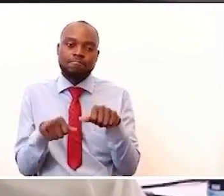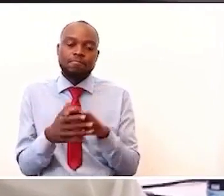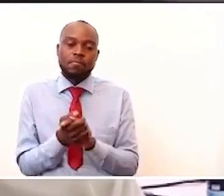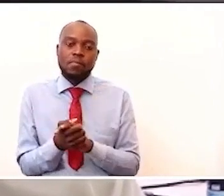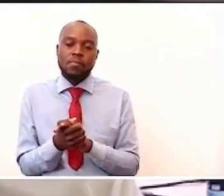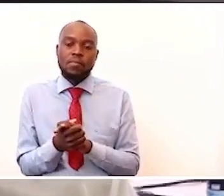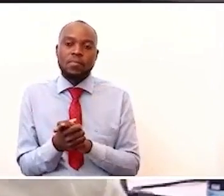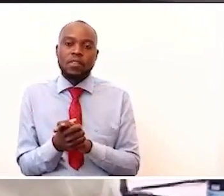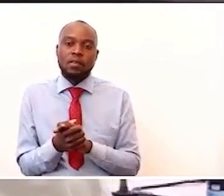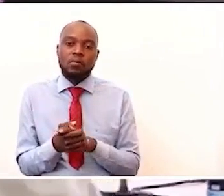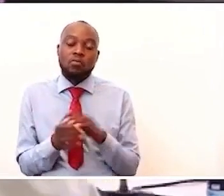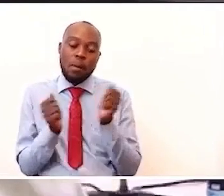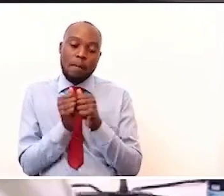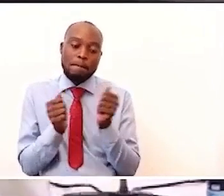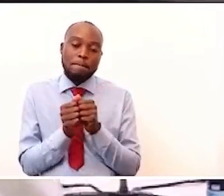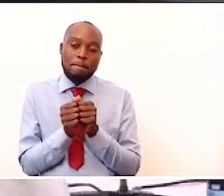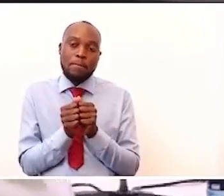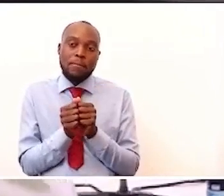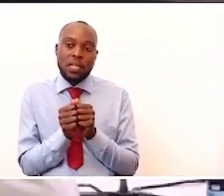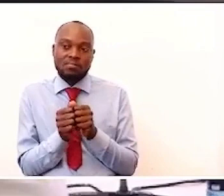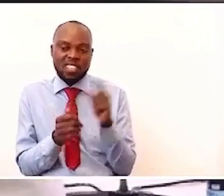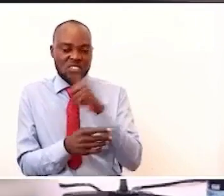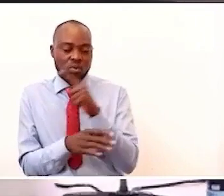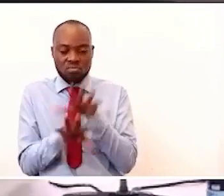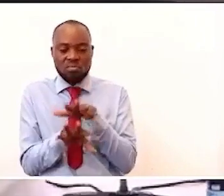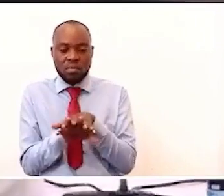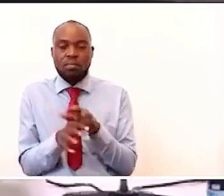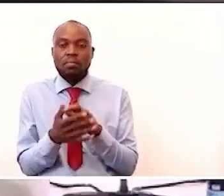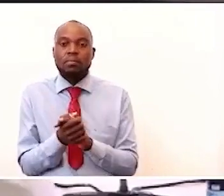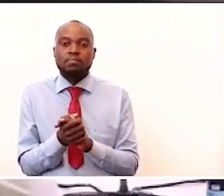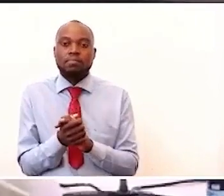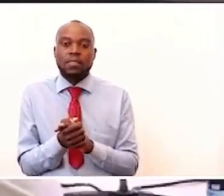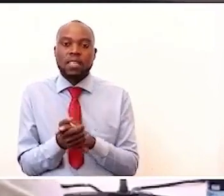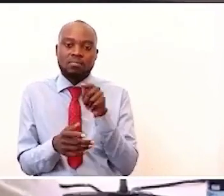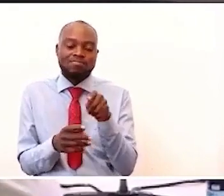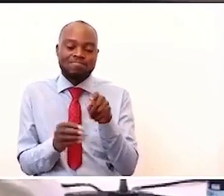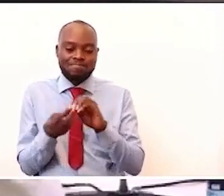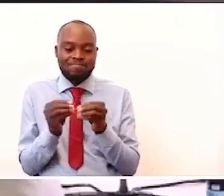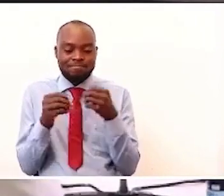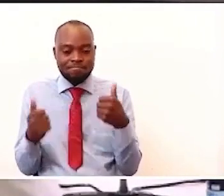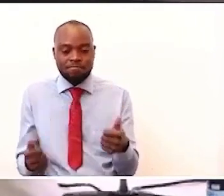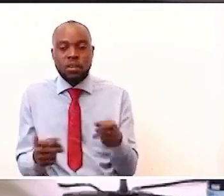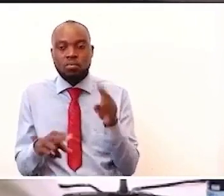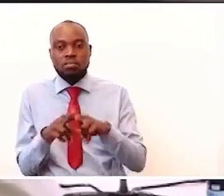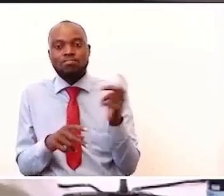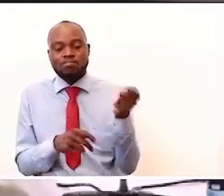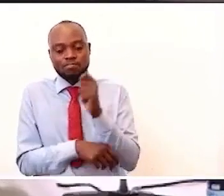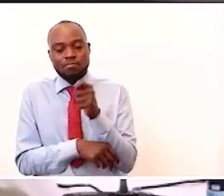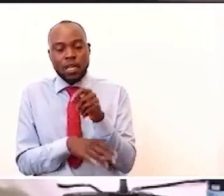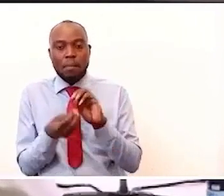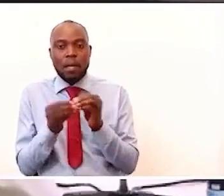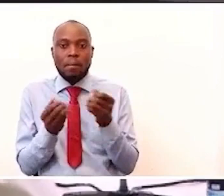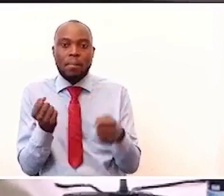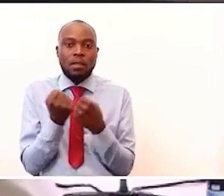ADB and Afrexim Bank, they've been very proactive and very innovative in coming up with tools that support,